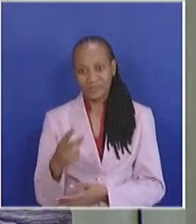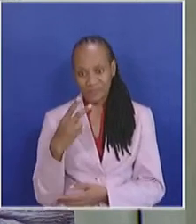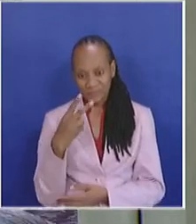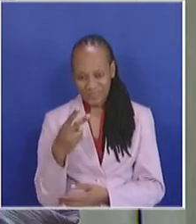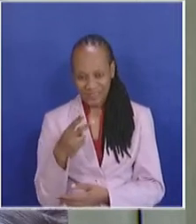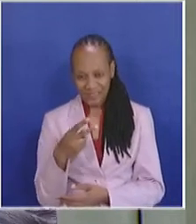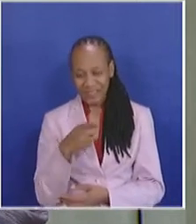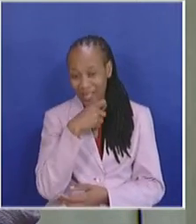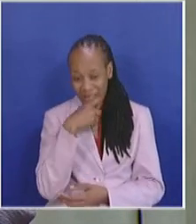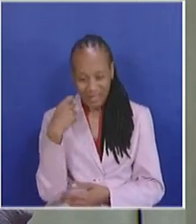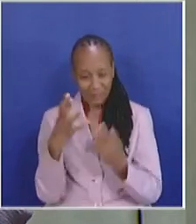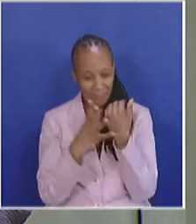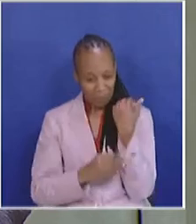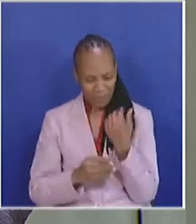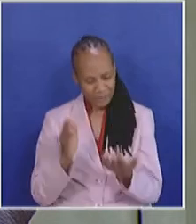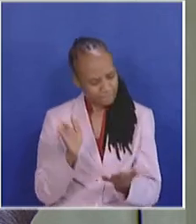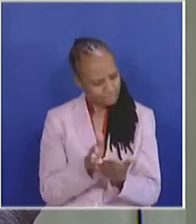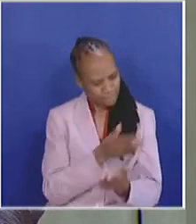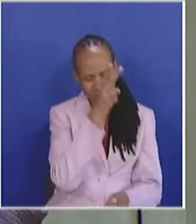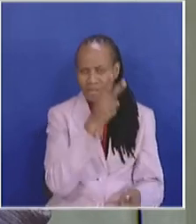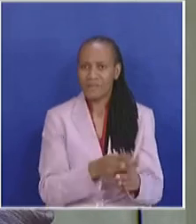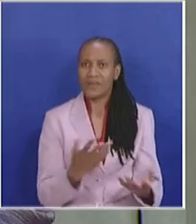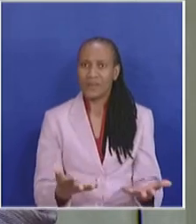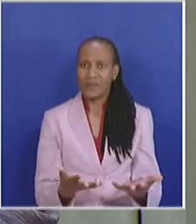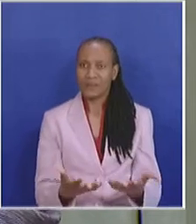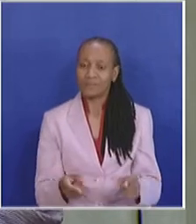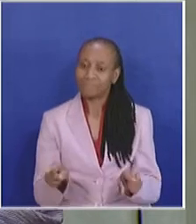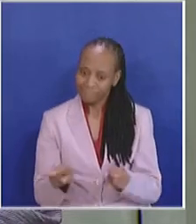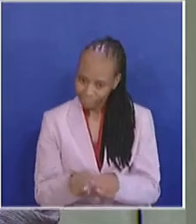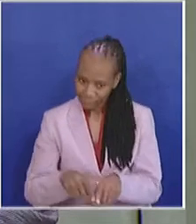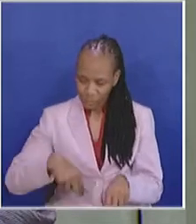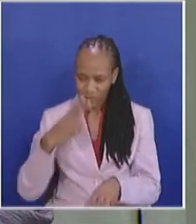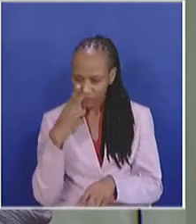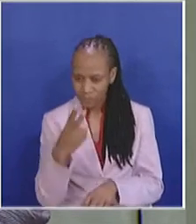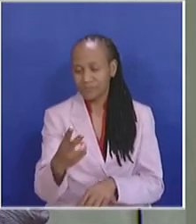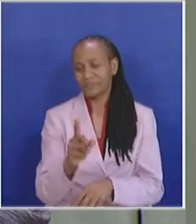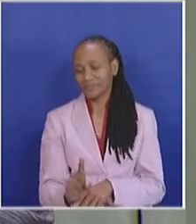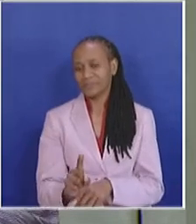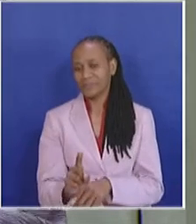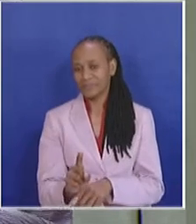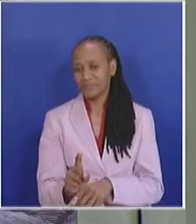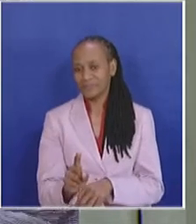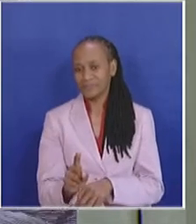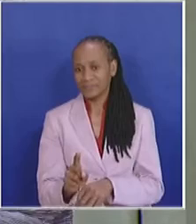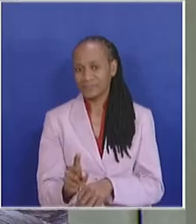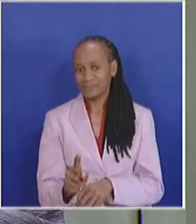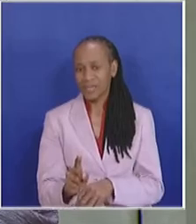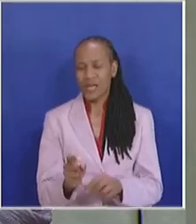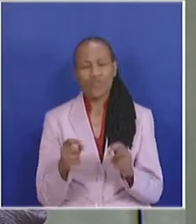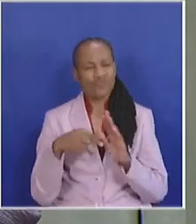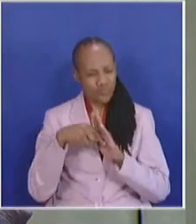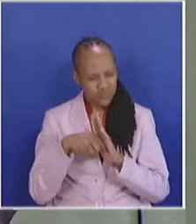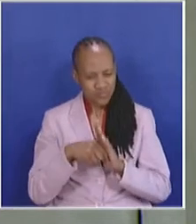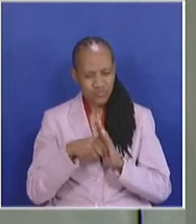eradication of poverty. And of course, we have witnessed a radical transformation in terms